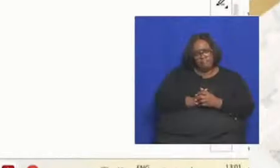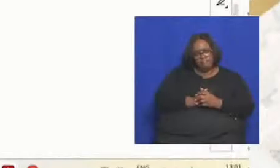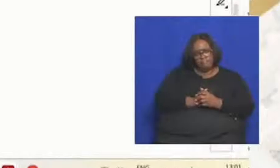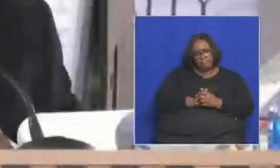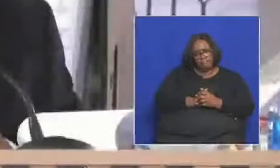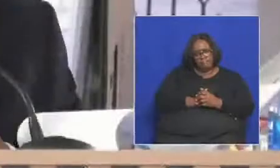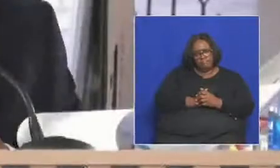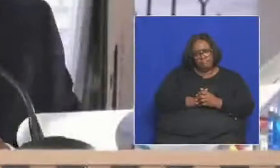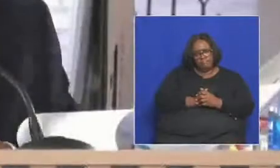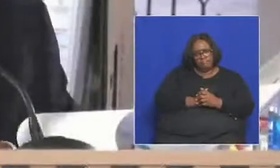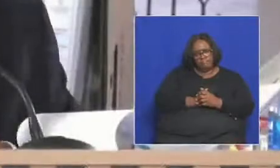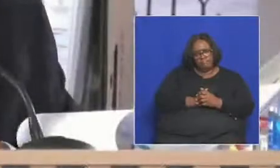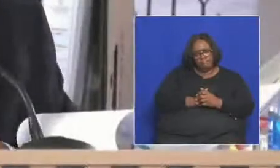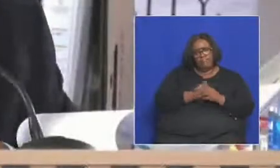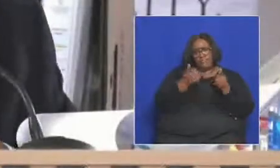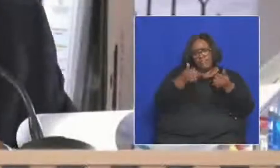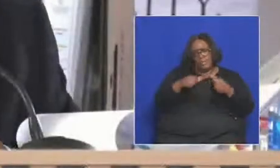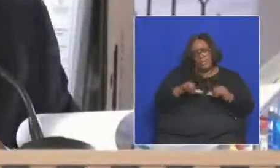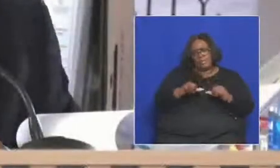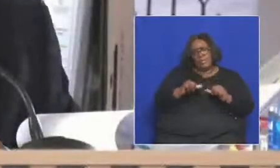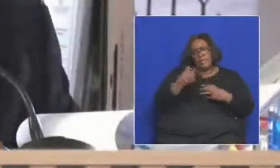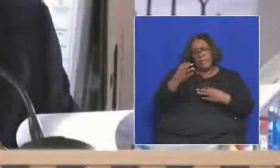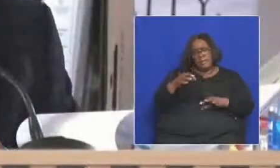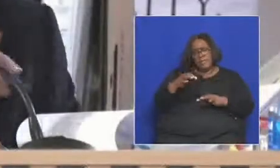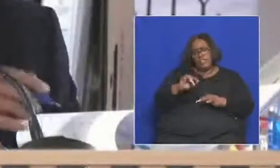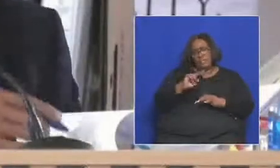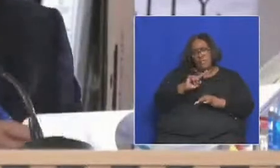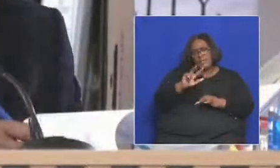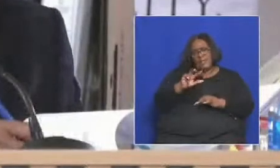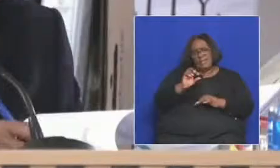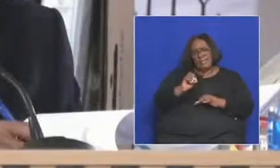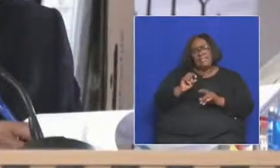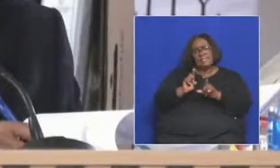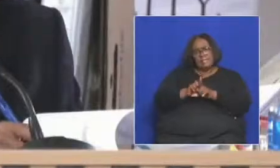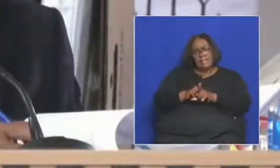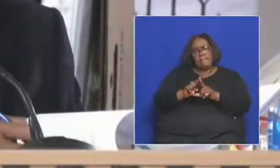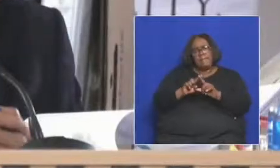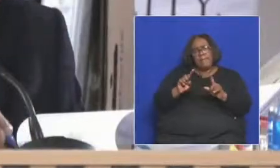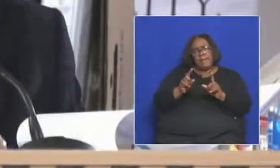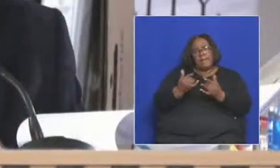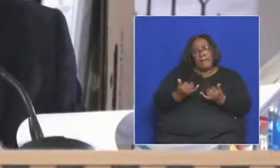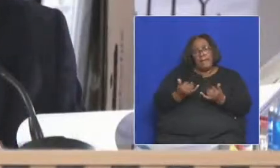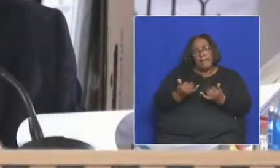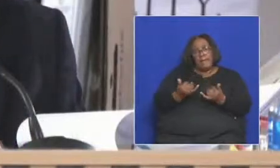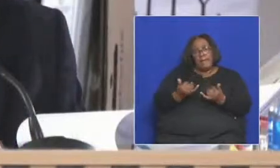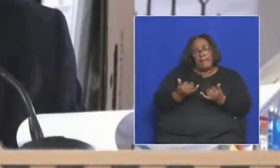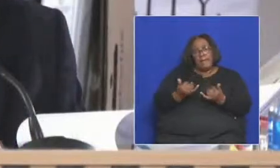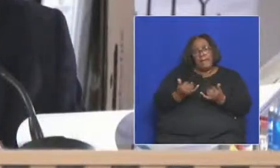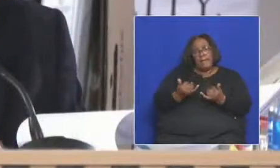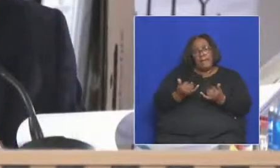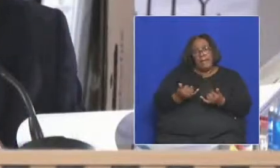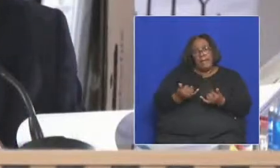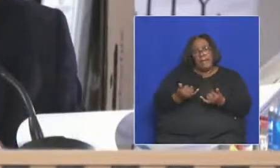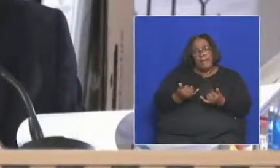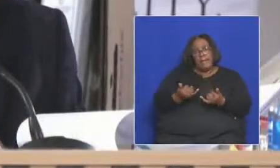The next one at page 180 is the same, but this time it's for 200,000, and except